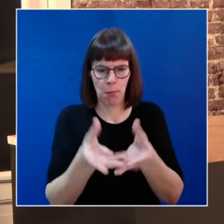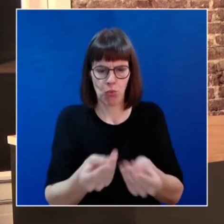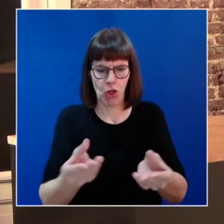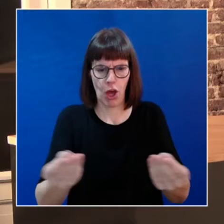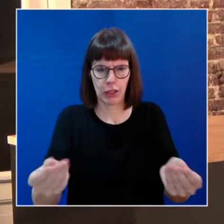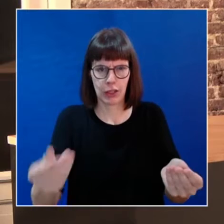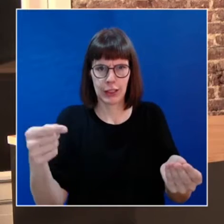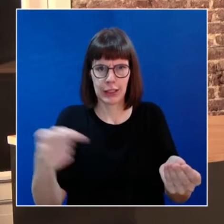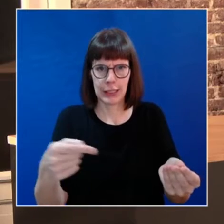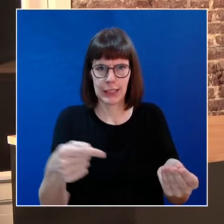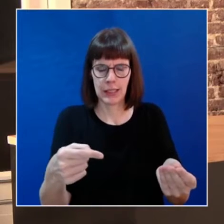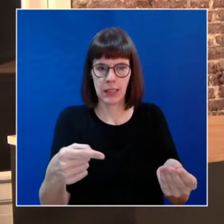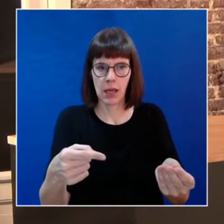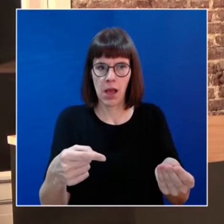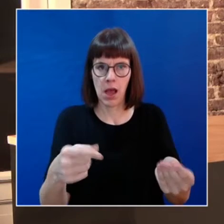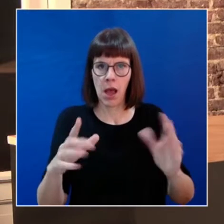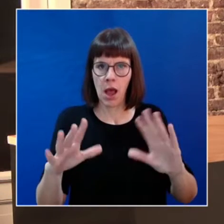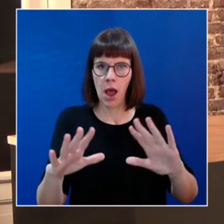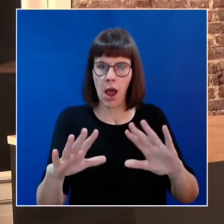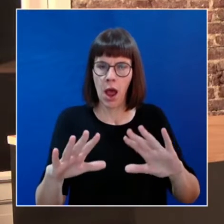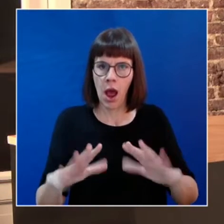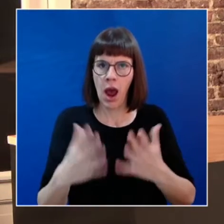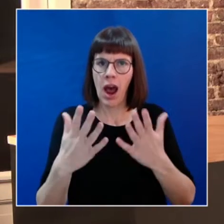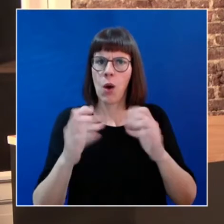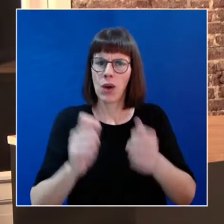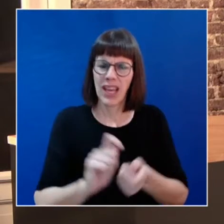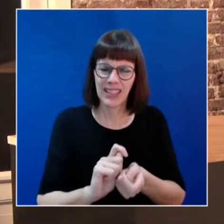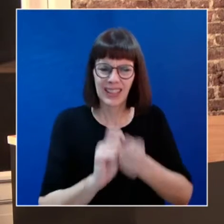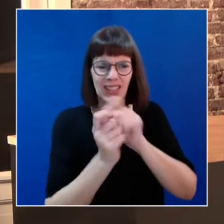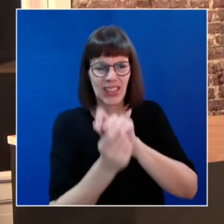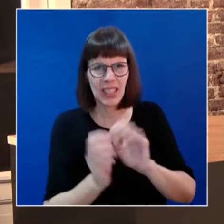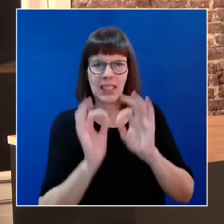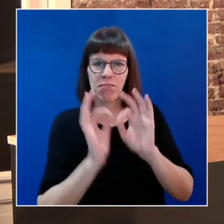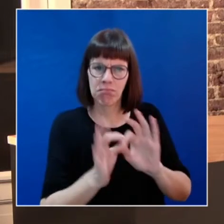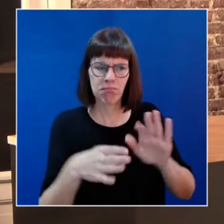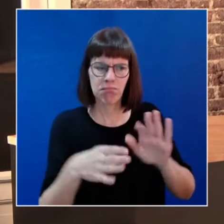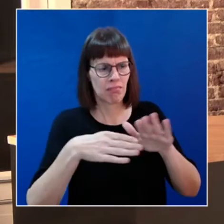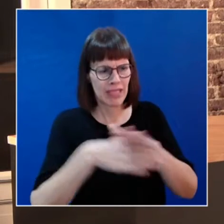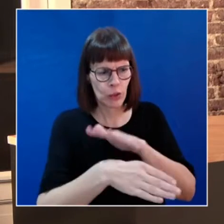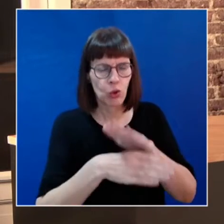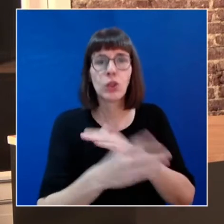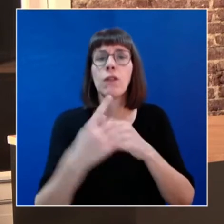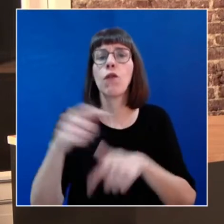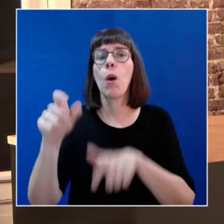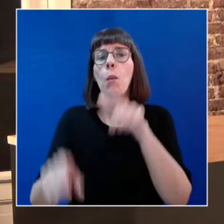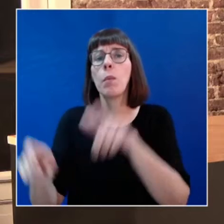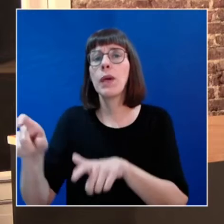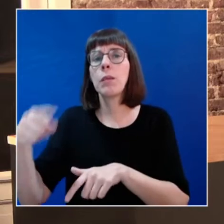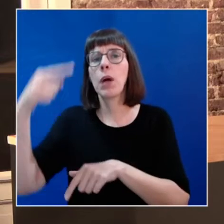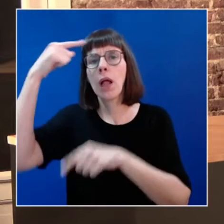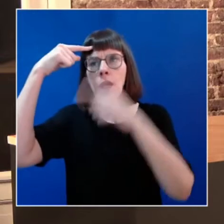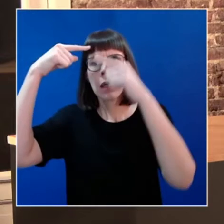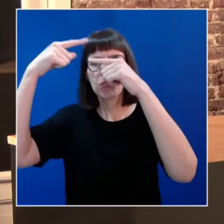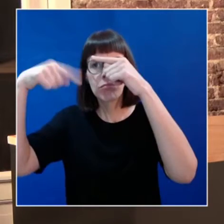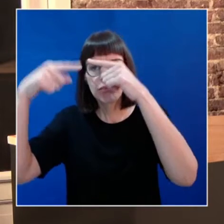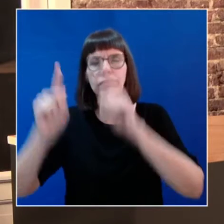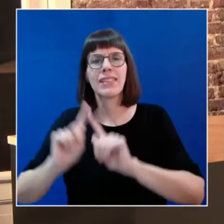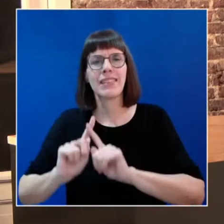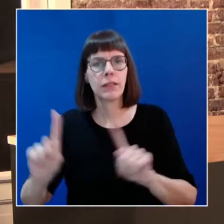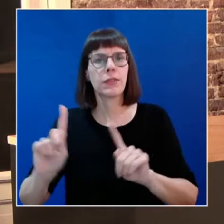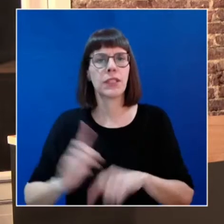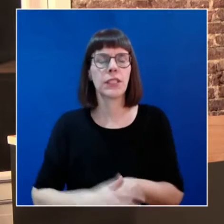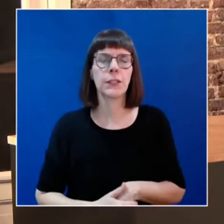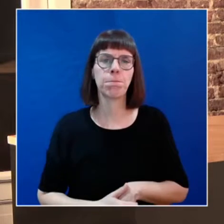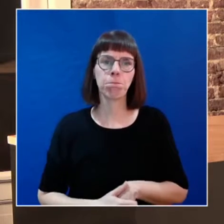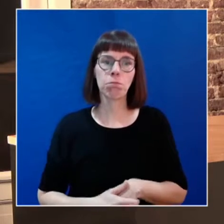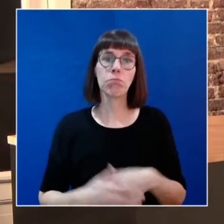how we can stop making products less than inclusive for neurodiverse users, how we can make them better, best practices, and yeah, help